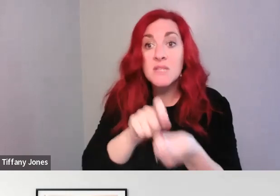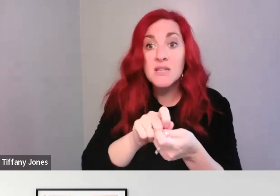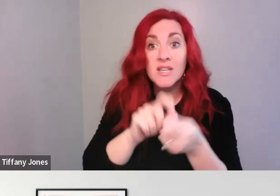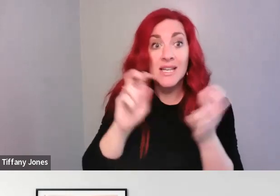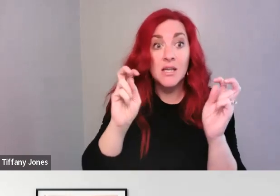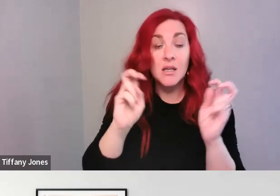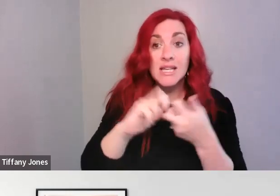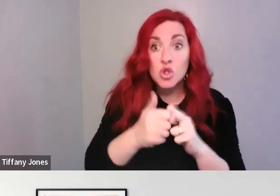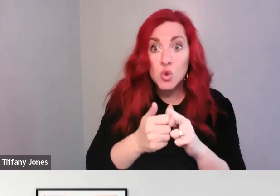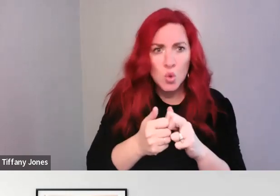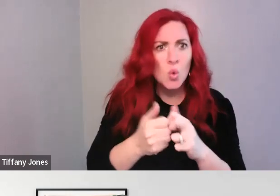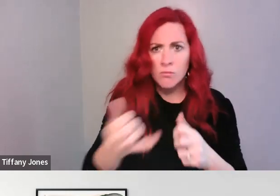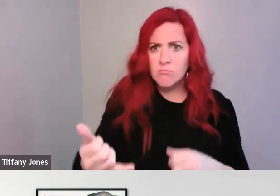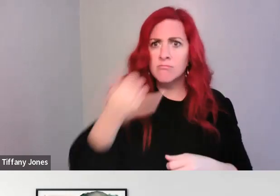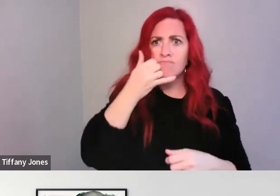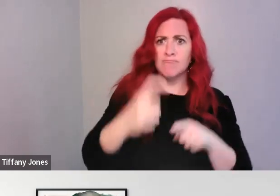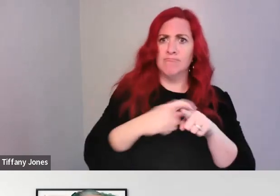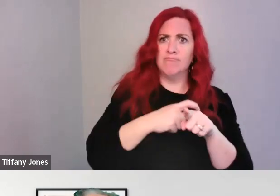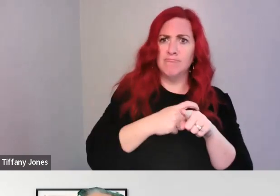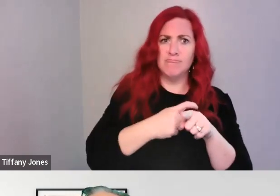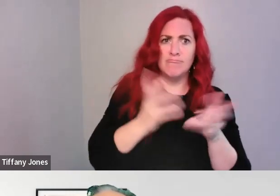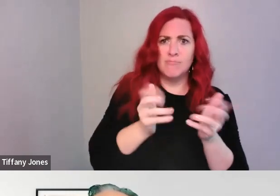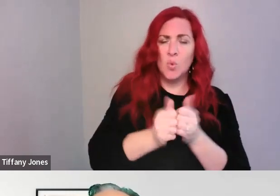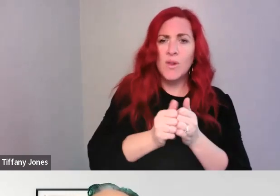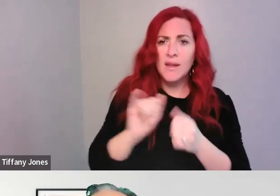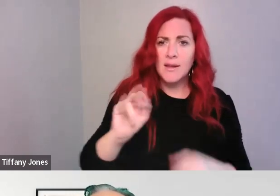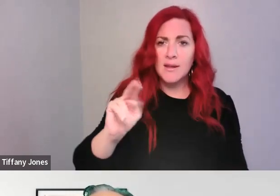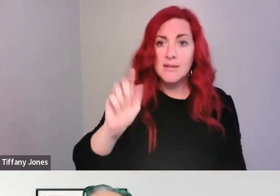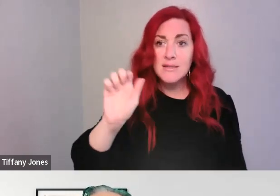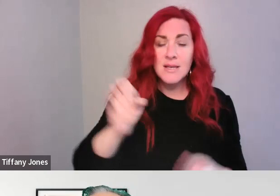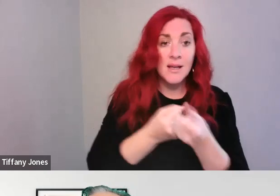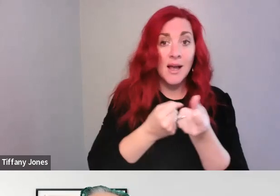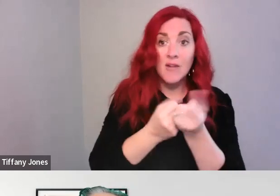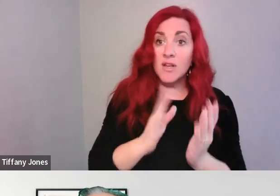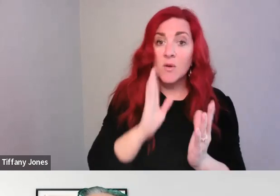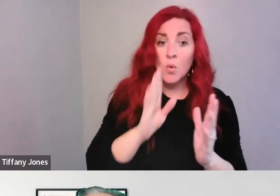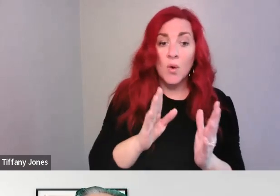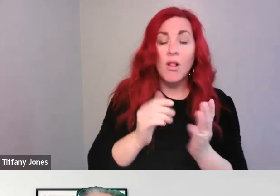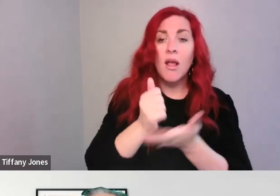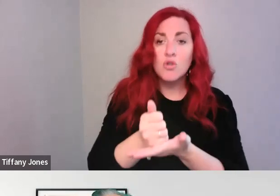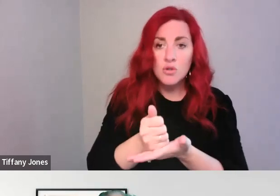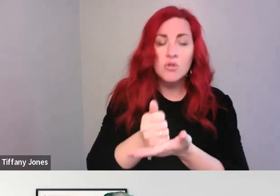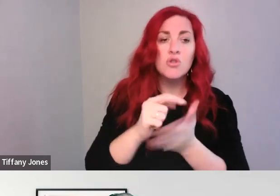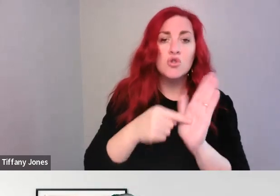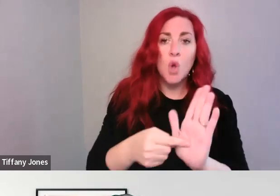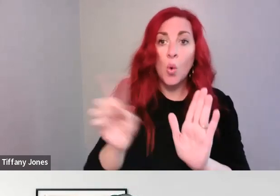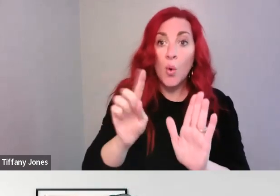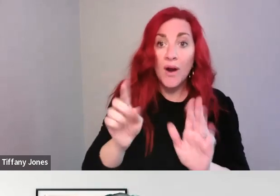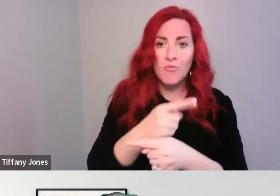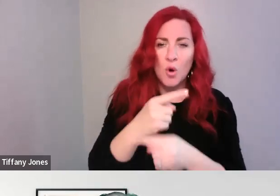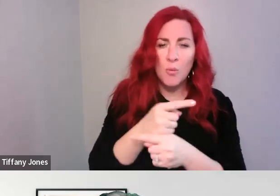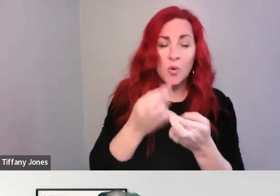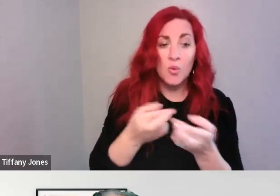us and talk with an intake advocate who will then direct you to the appropriate resources relevant to your issue and in your